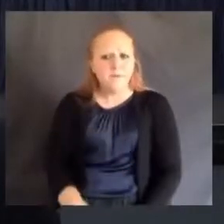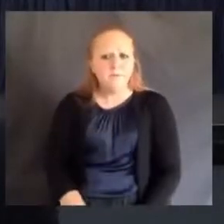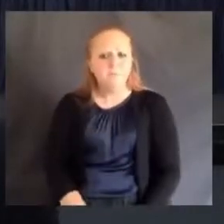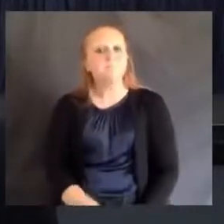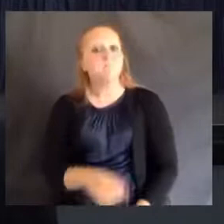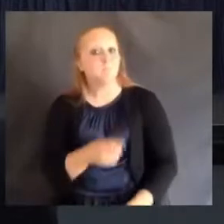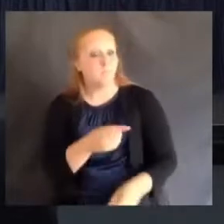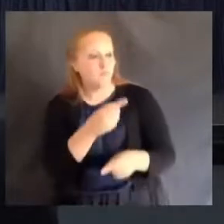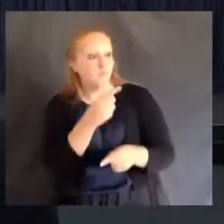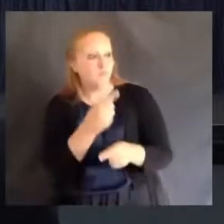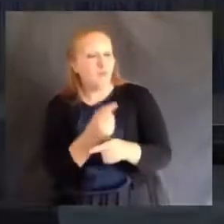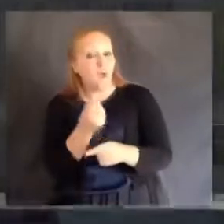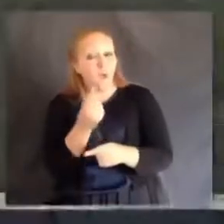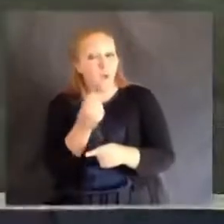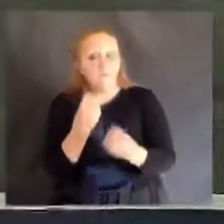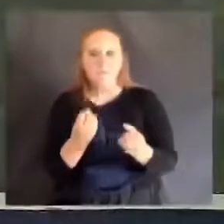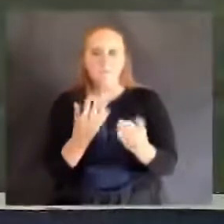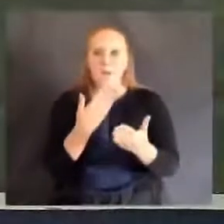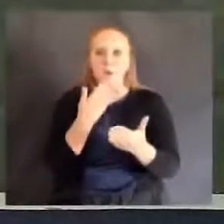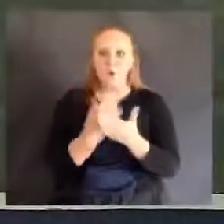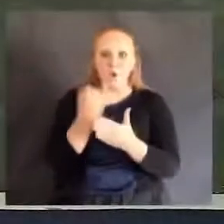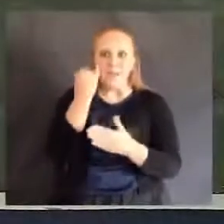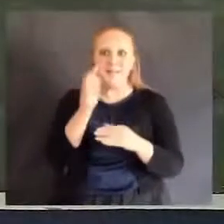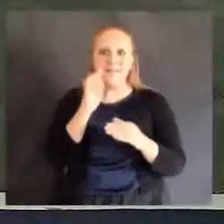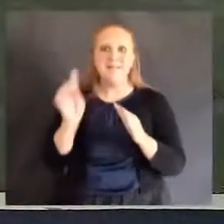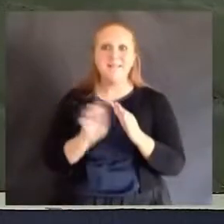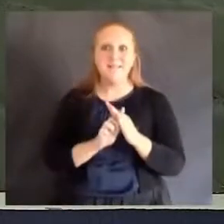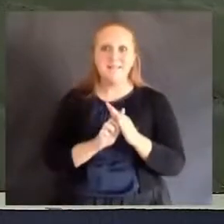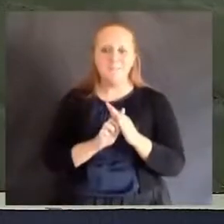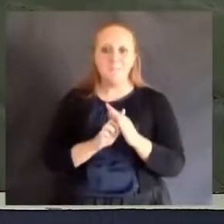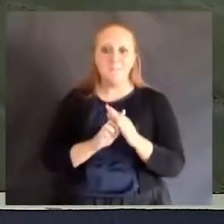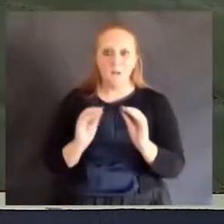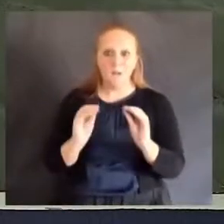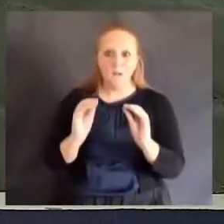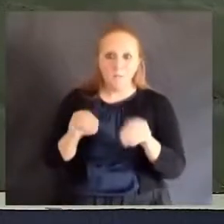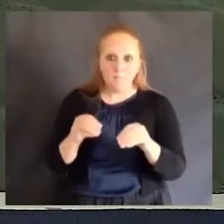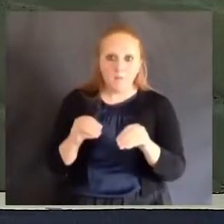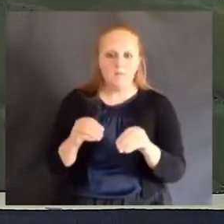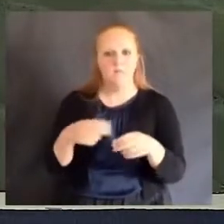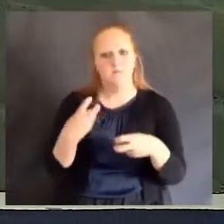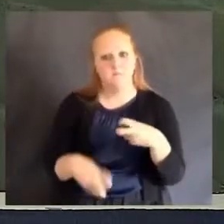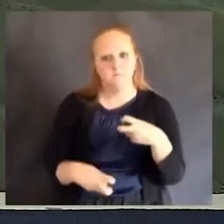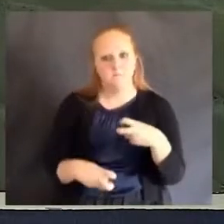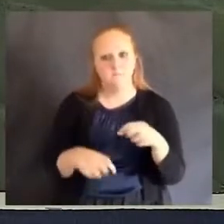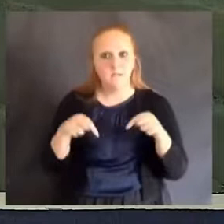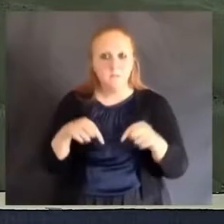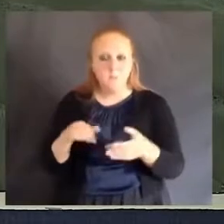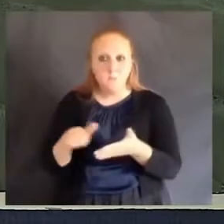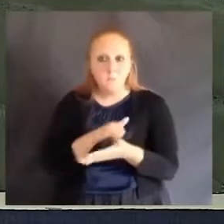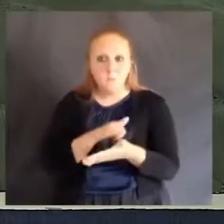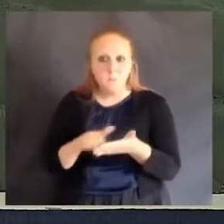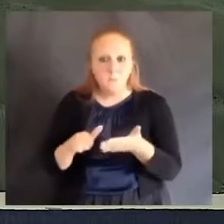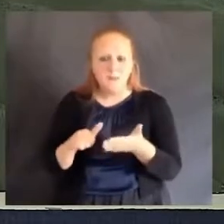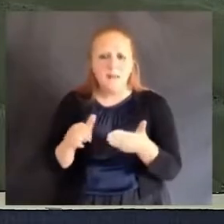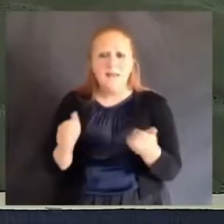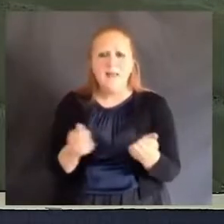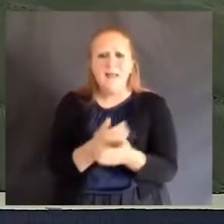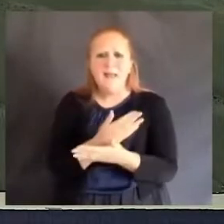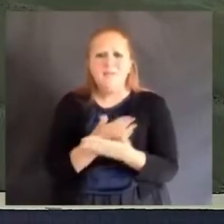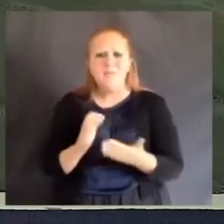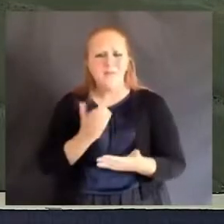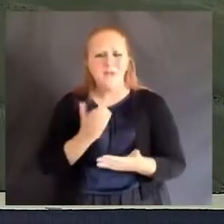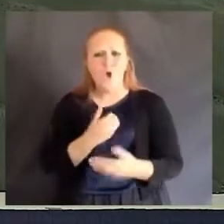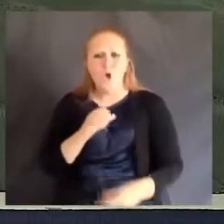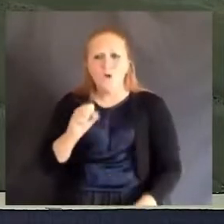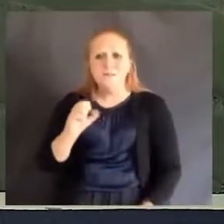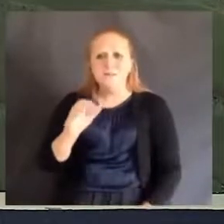good ideas, you then have to implement it. And in New York, everything, the scale is so